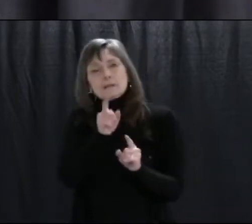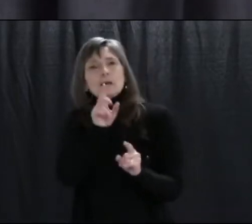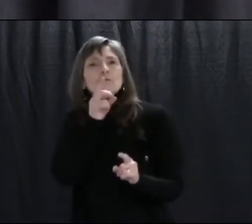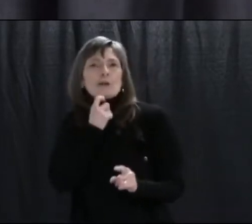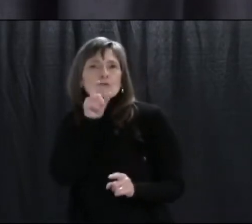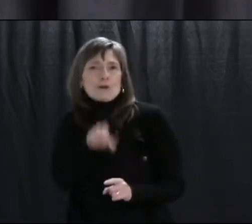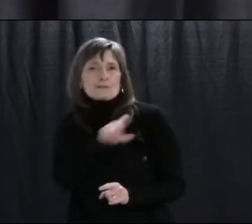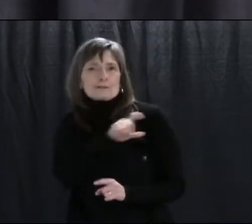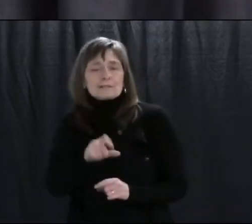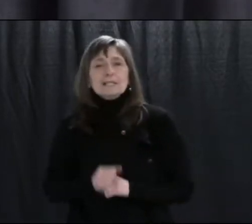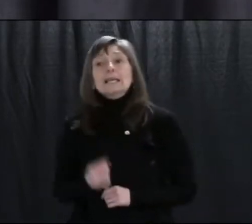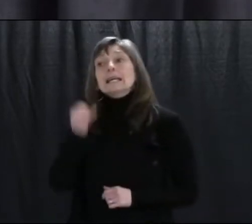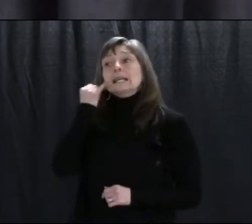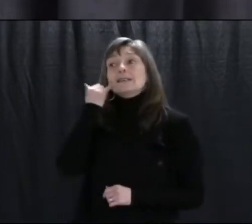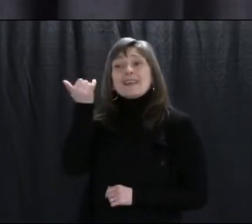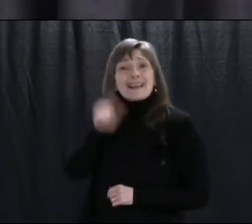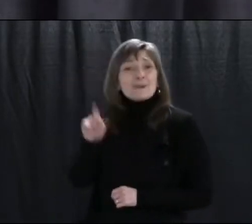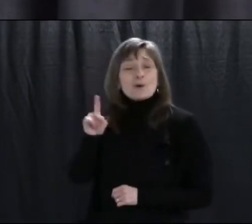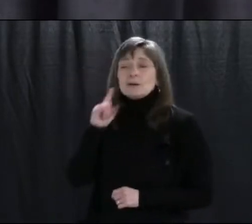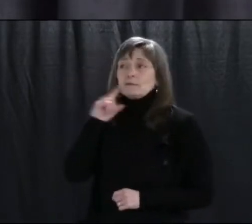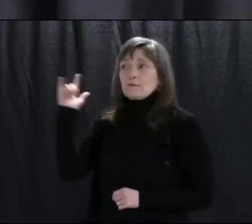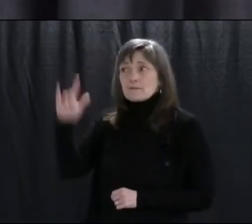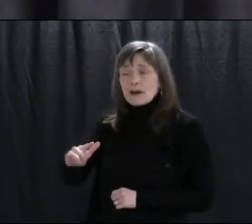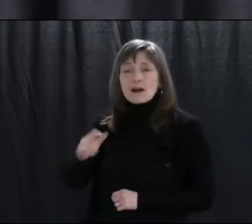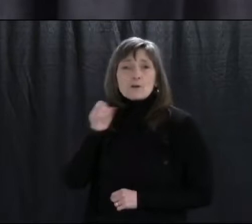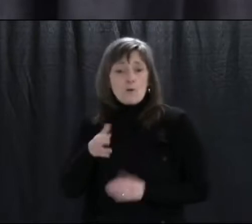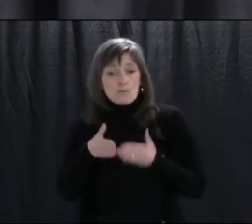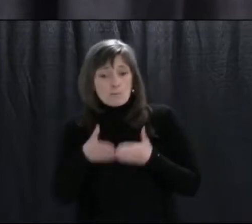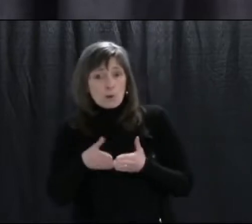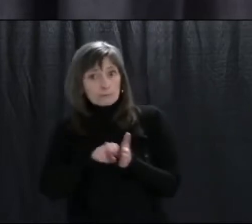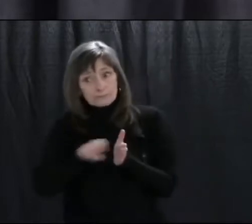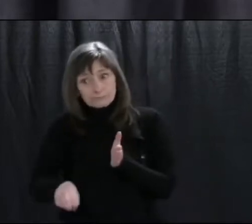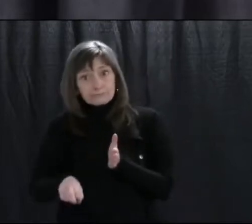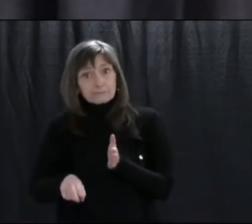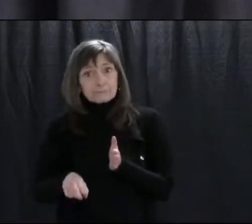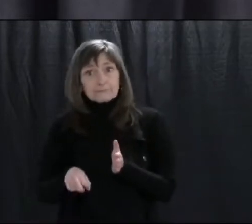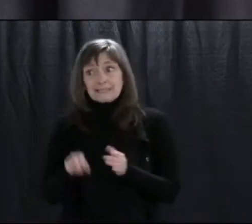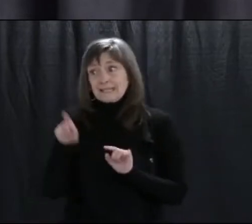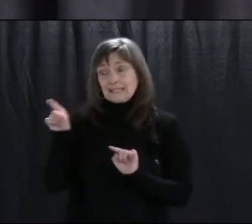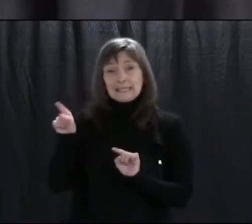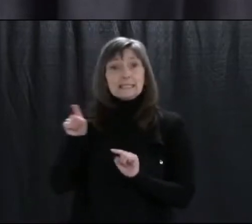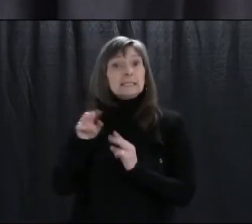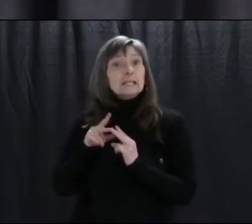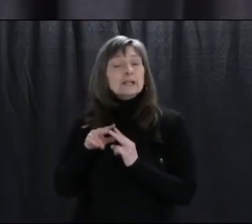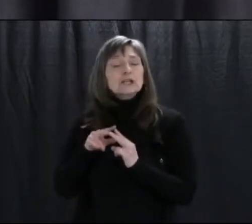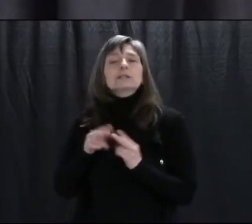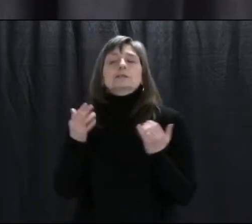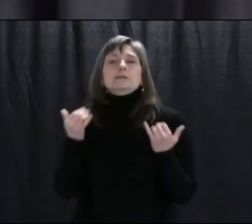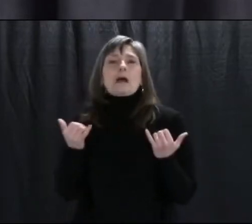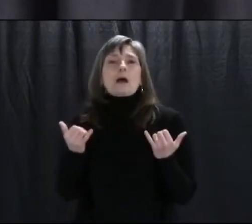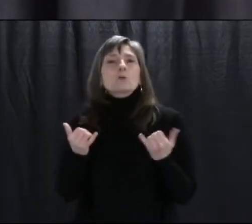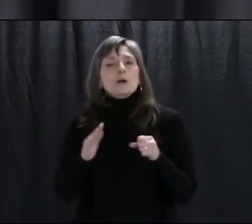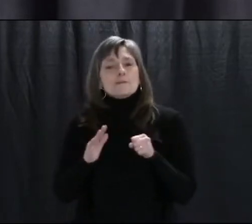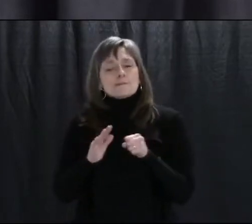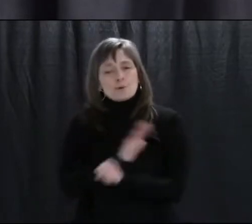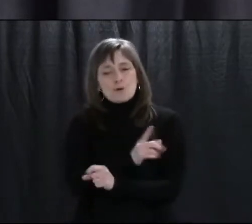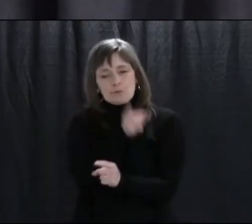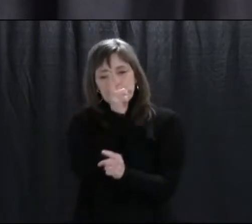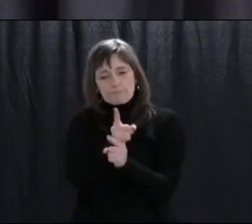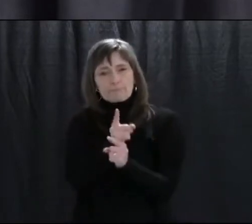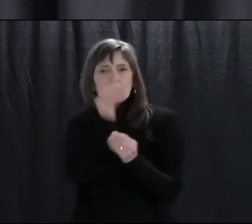those people disembarking from planes or from the ferry coming out of the province will have access now to